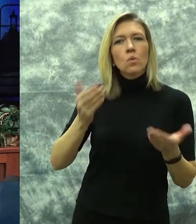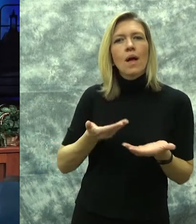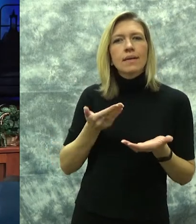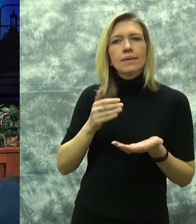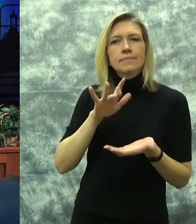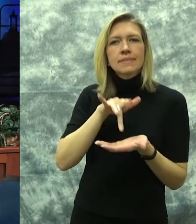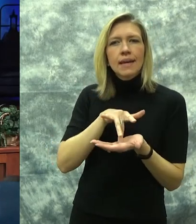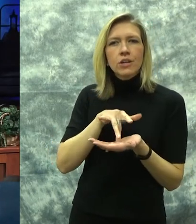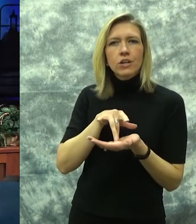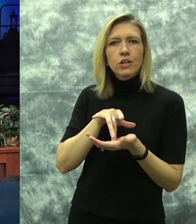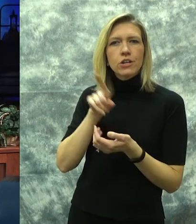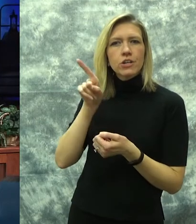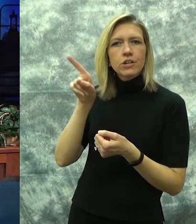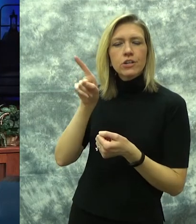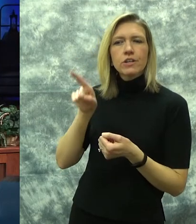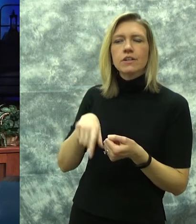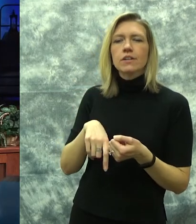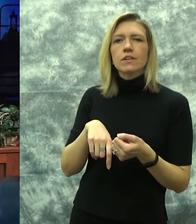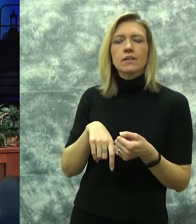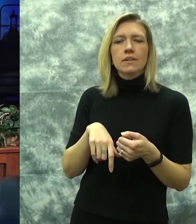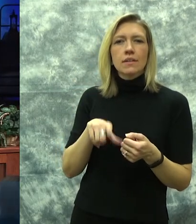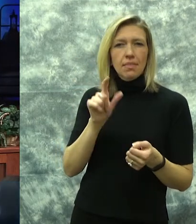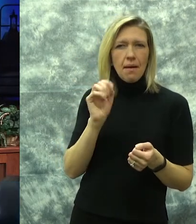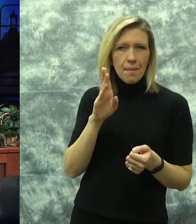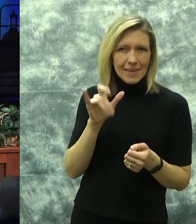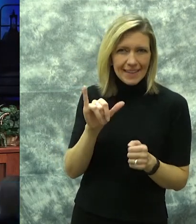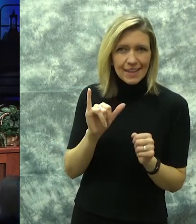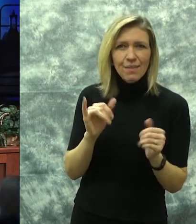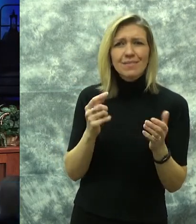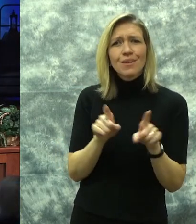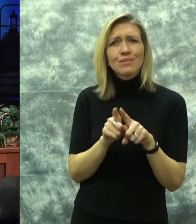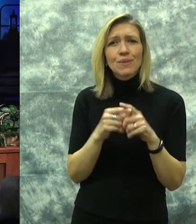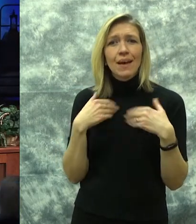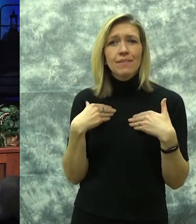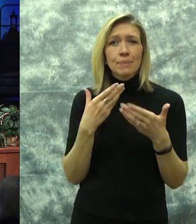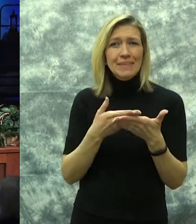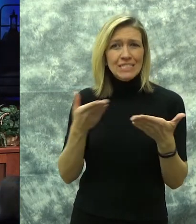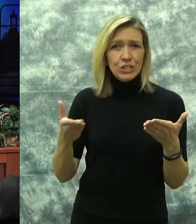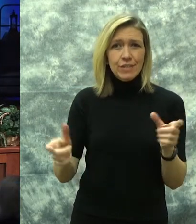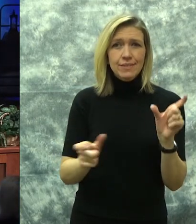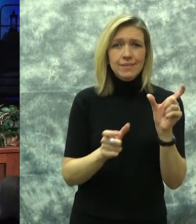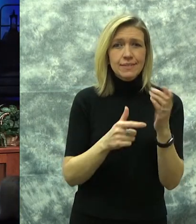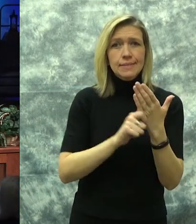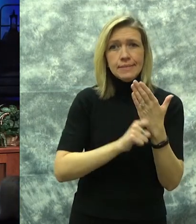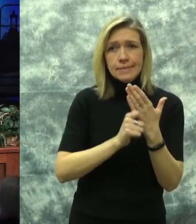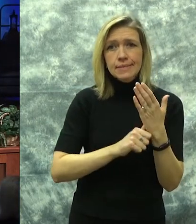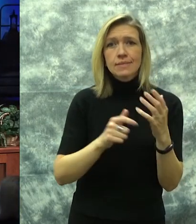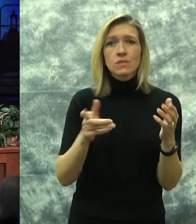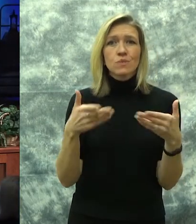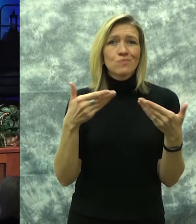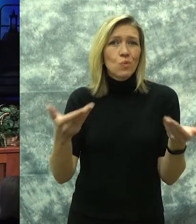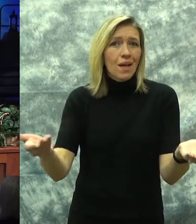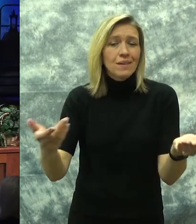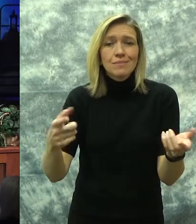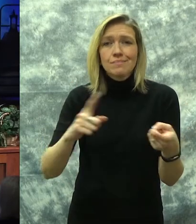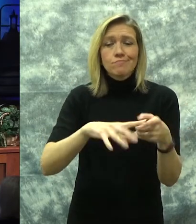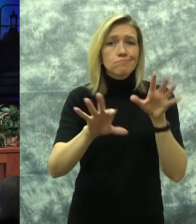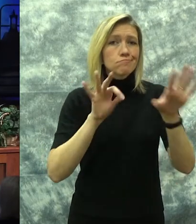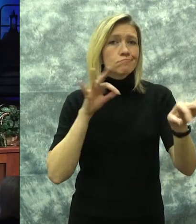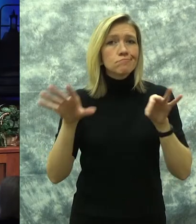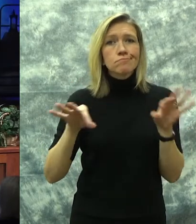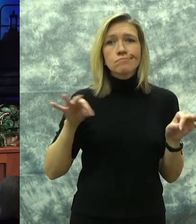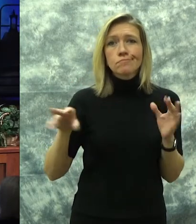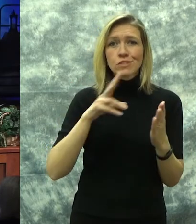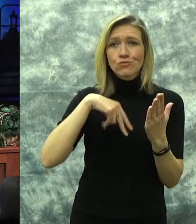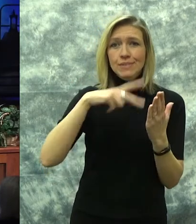there. There's also materials on all of the displays, and you're welcome to take some brochures home with you and read more about our community. If